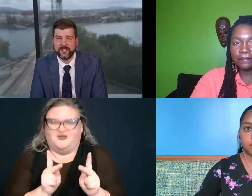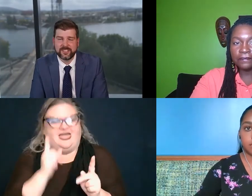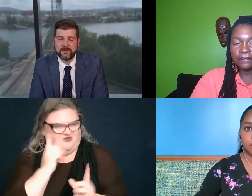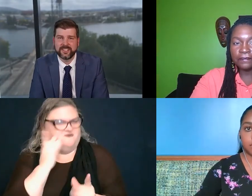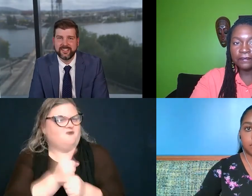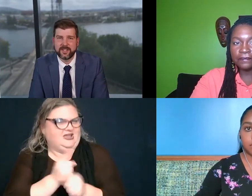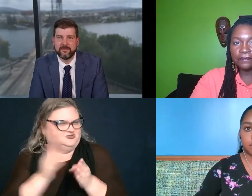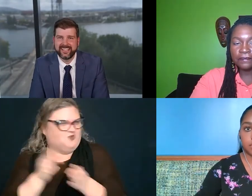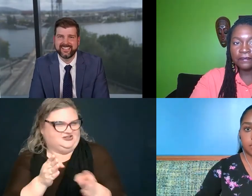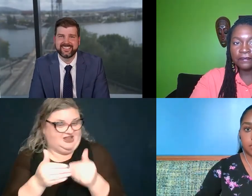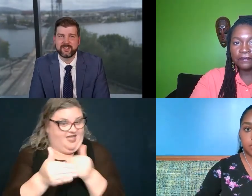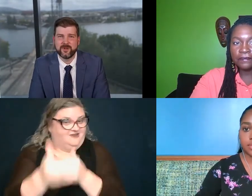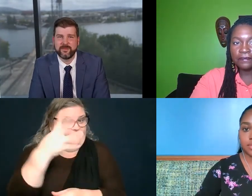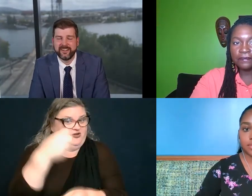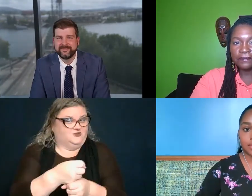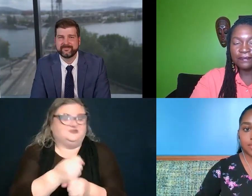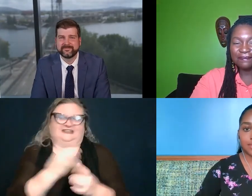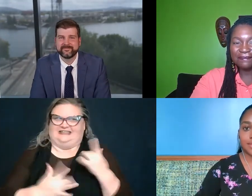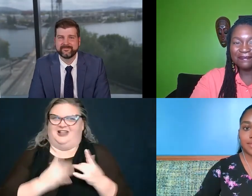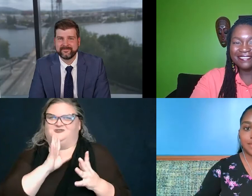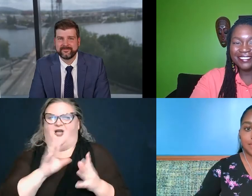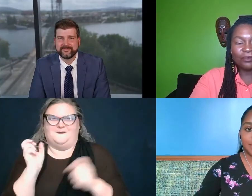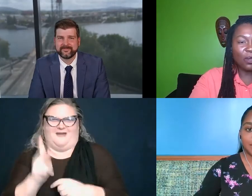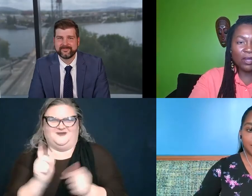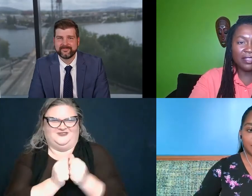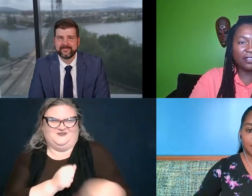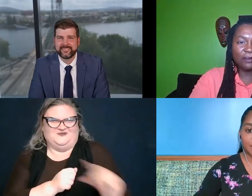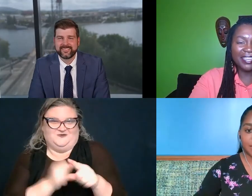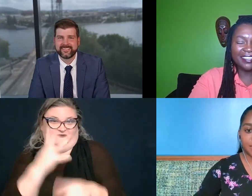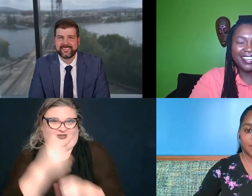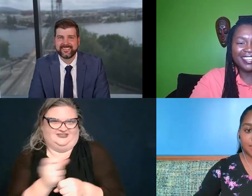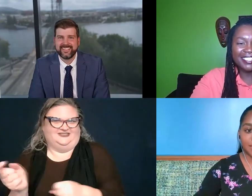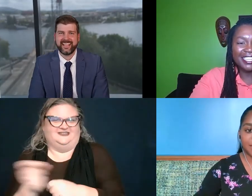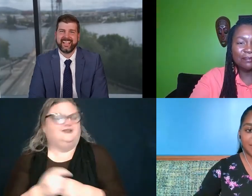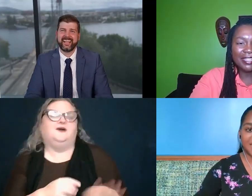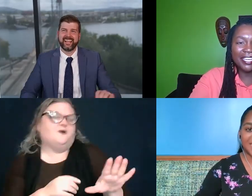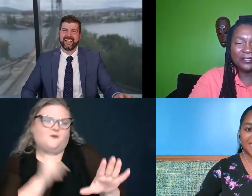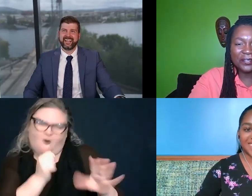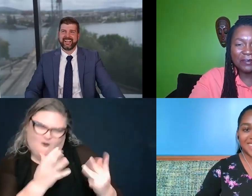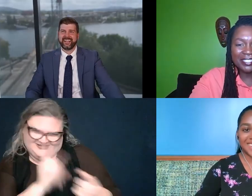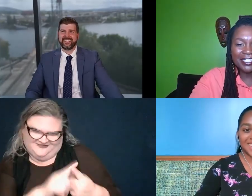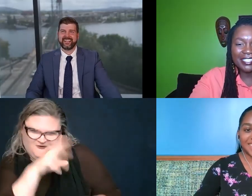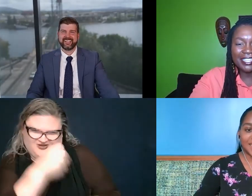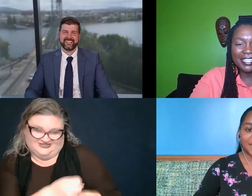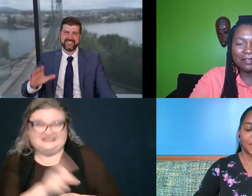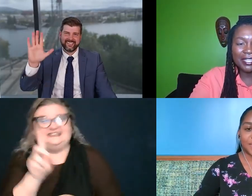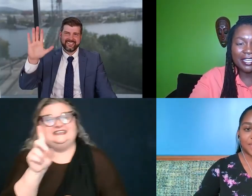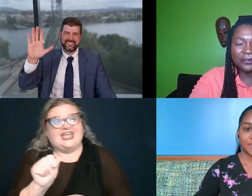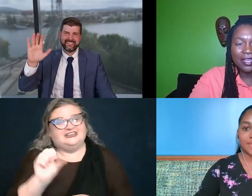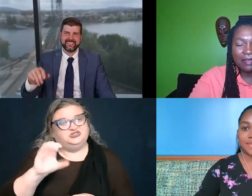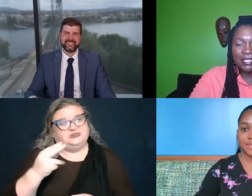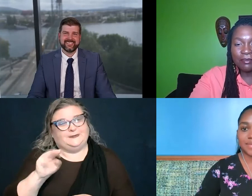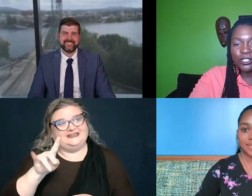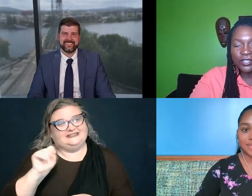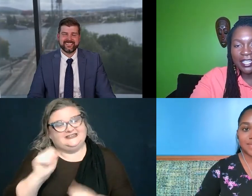of 4 years, I'm excited to come back and talk more about it. We won't wait that long, Mike. D.A. Schmidt, thank you so much. City